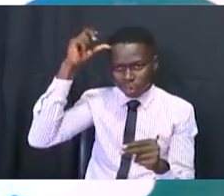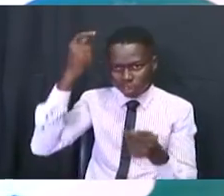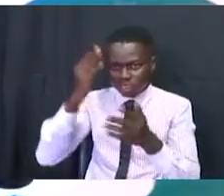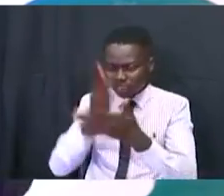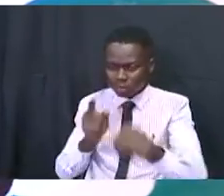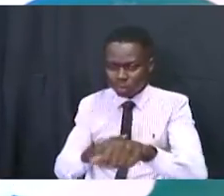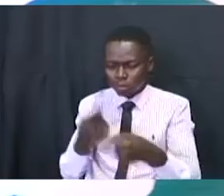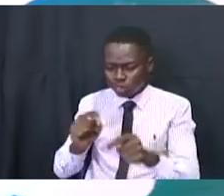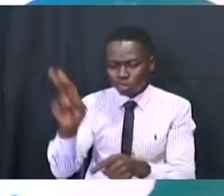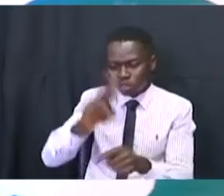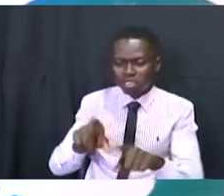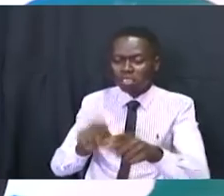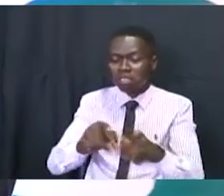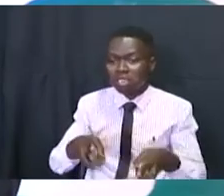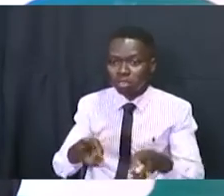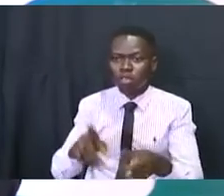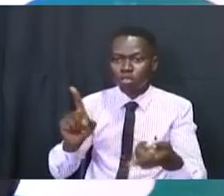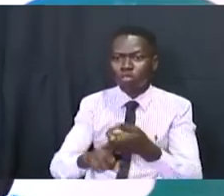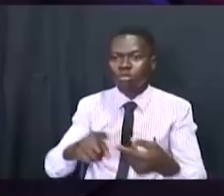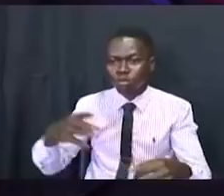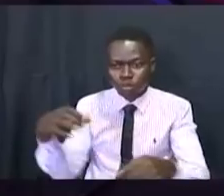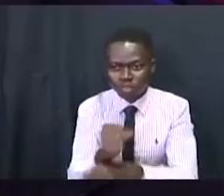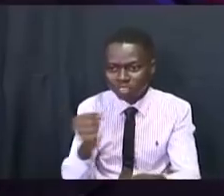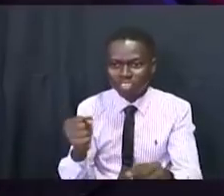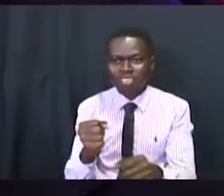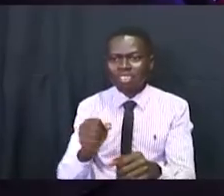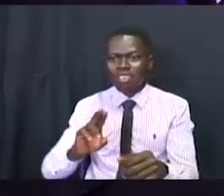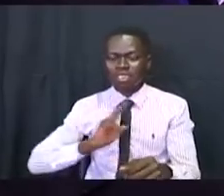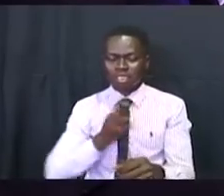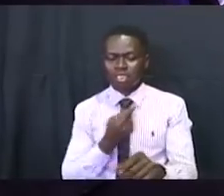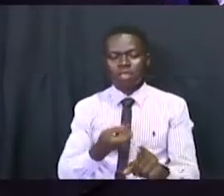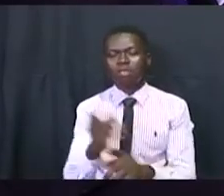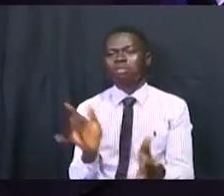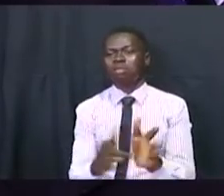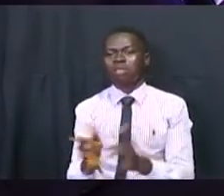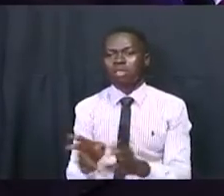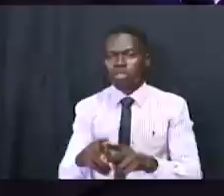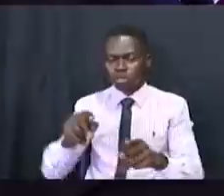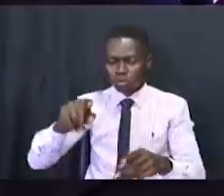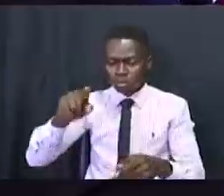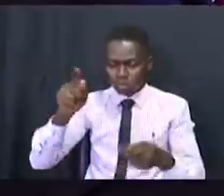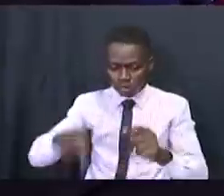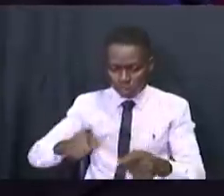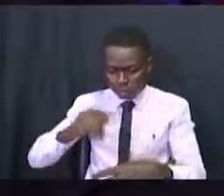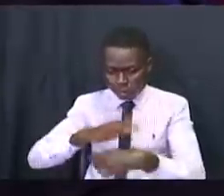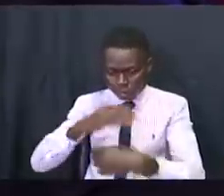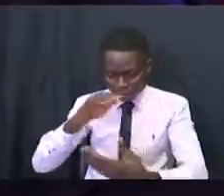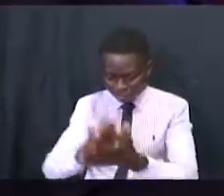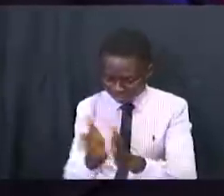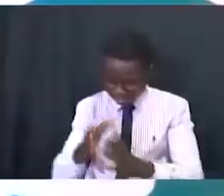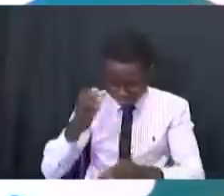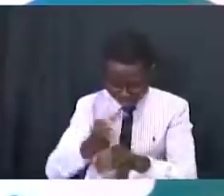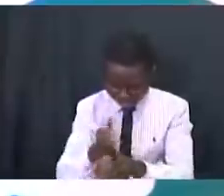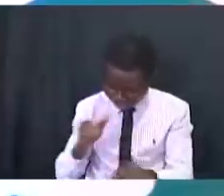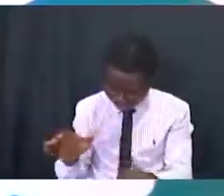sometimes he uses many tricks to take away Jesus from us. So be careful and then be very wise in the way you deal with the